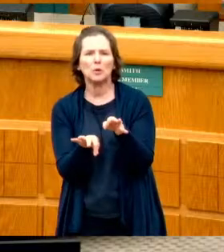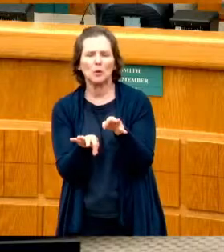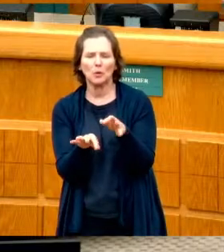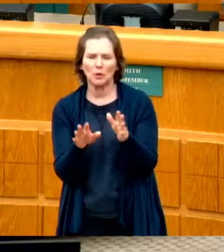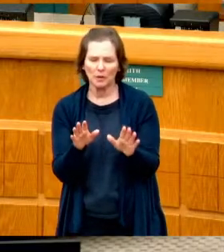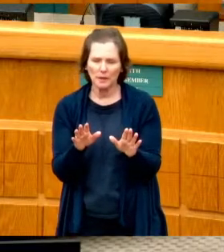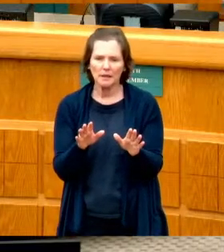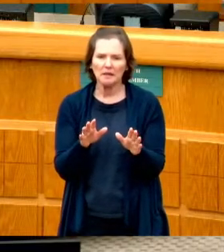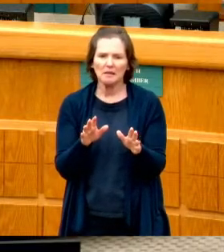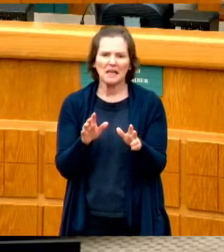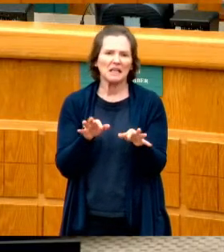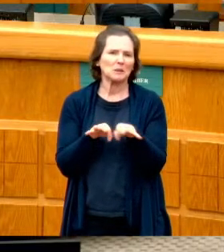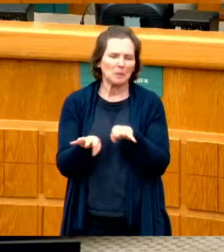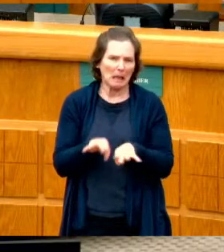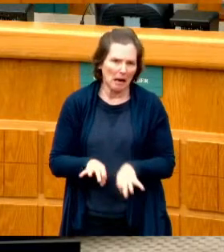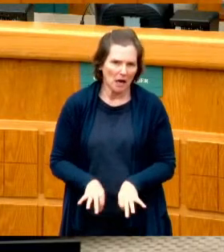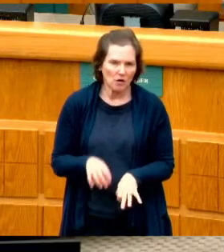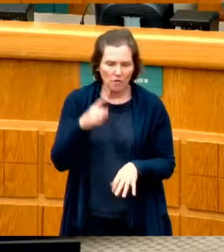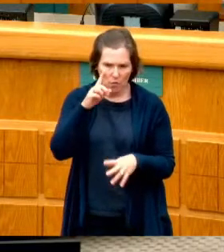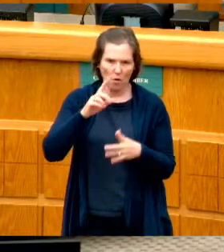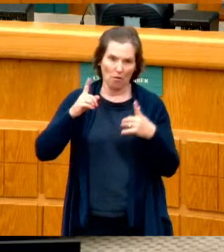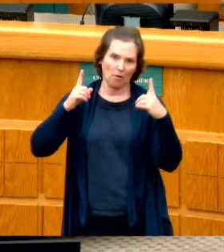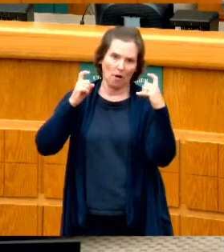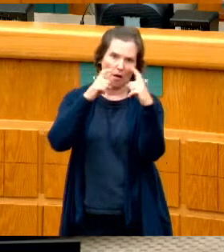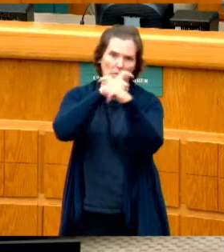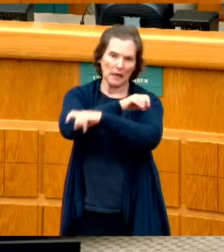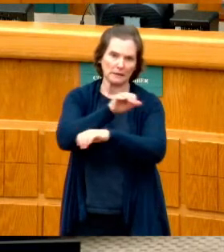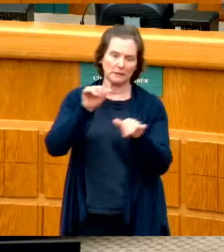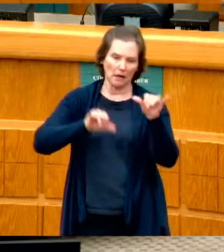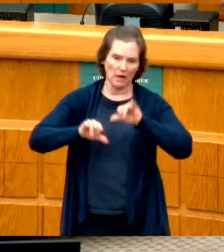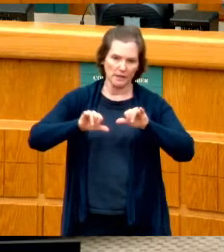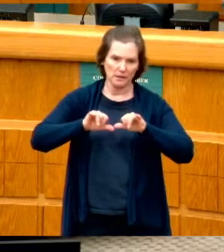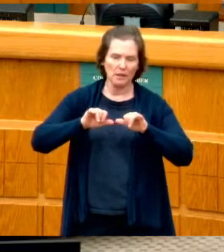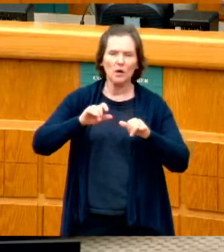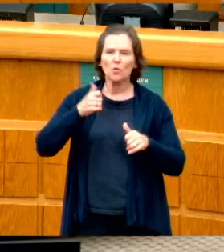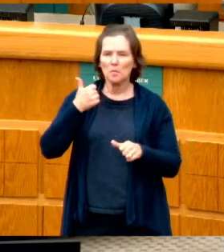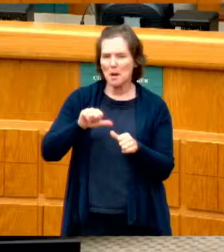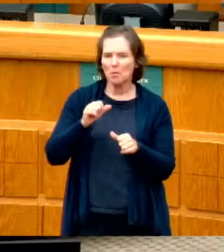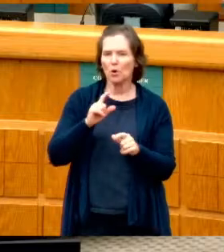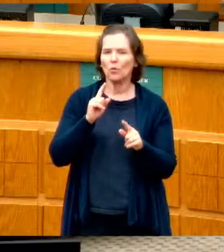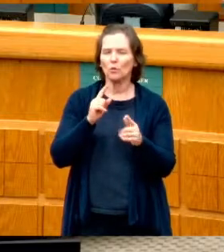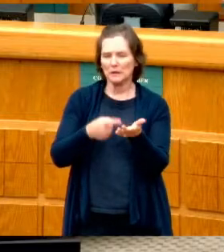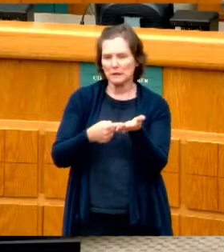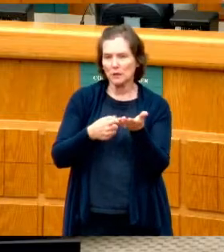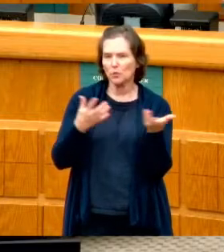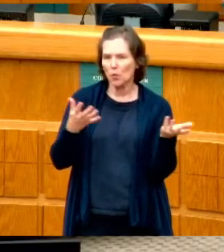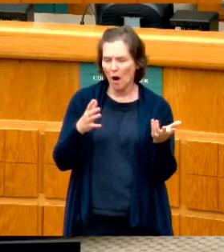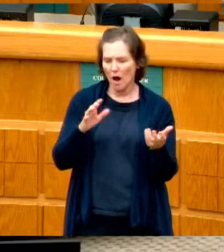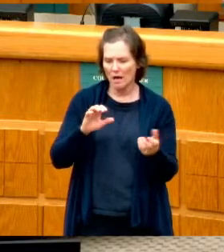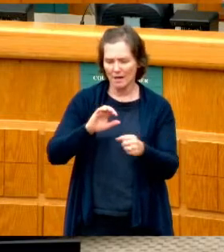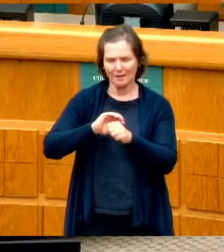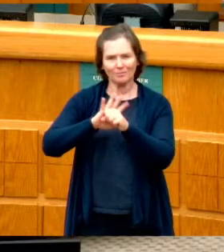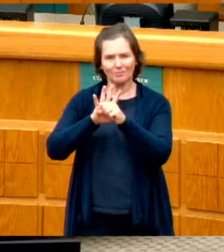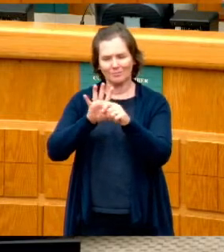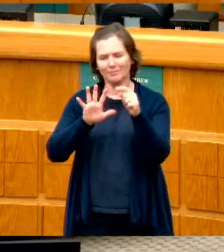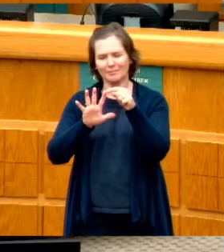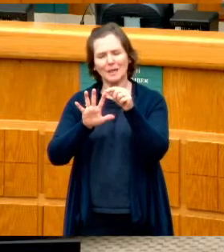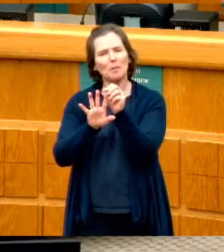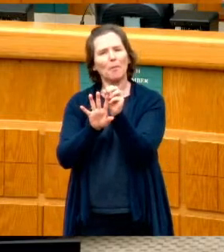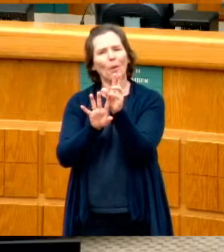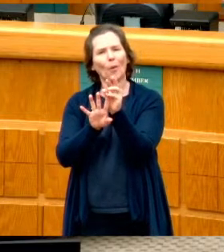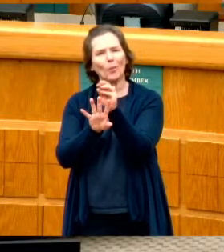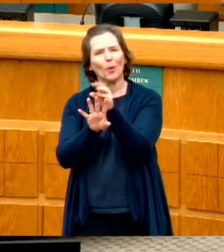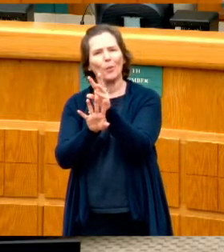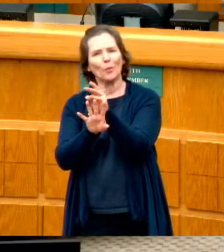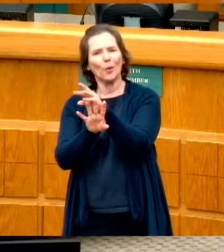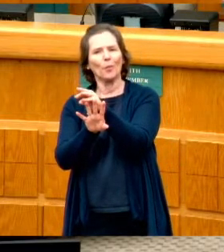shaped like a circle originally. We're talking about the petals, those red petals. They were shaped like a circle, and the antibody